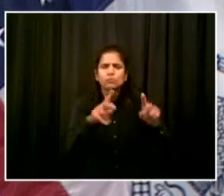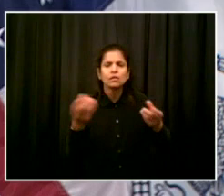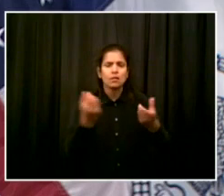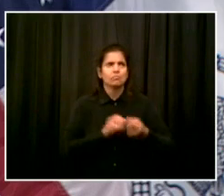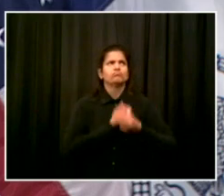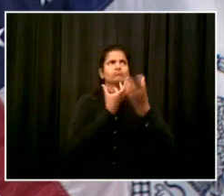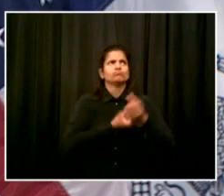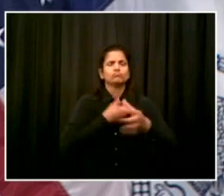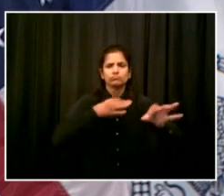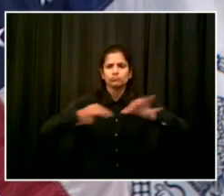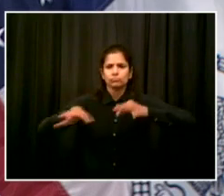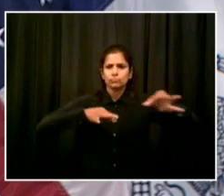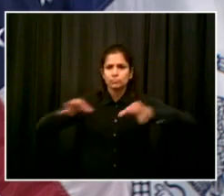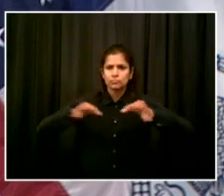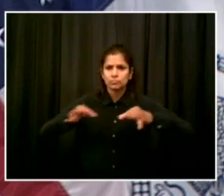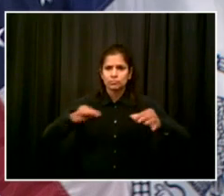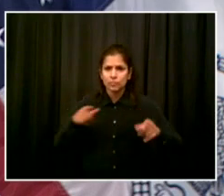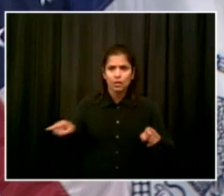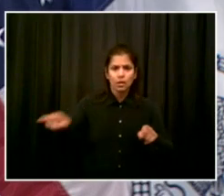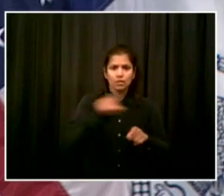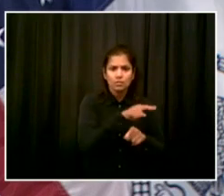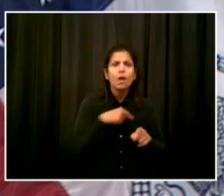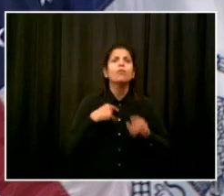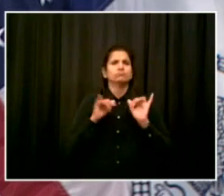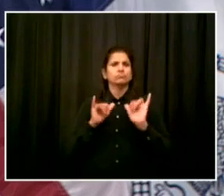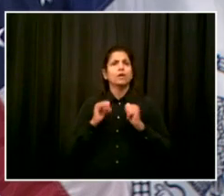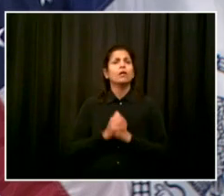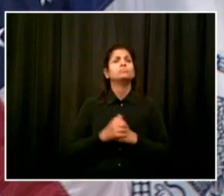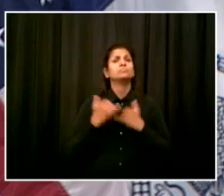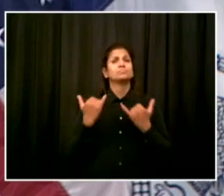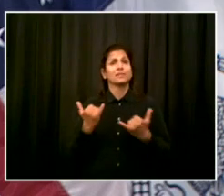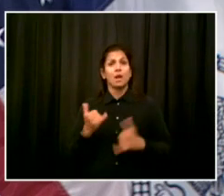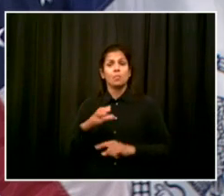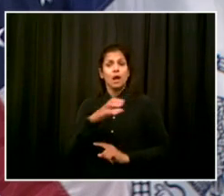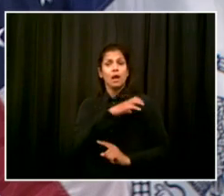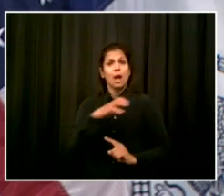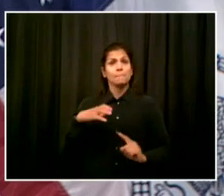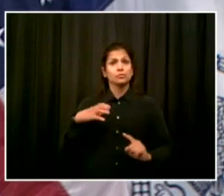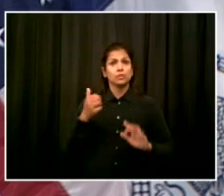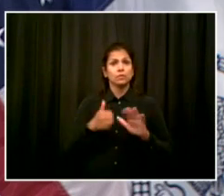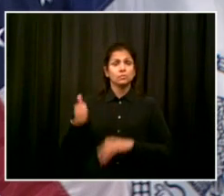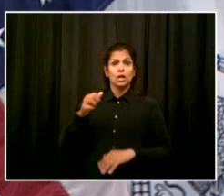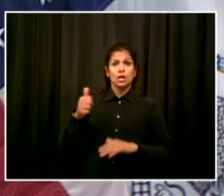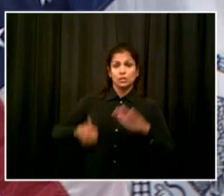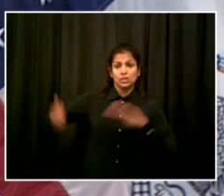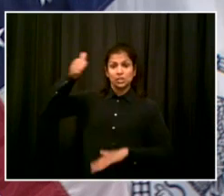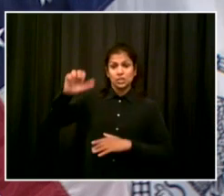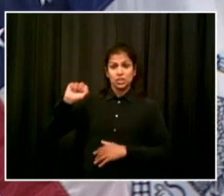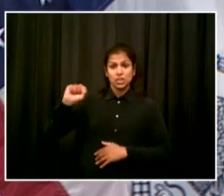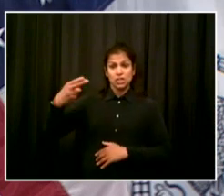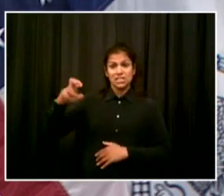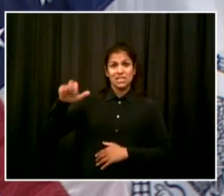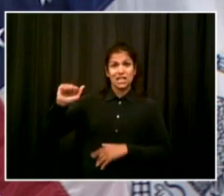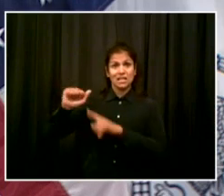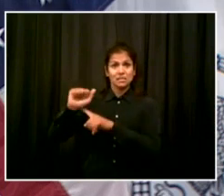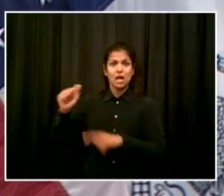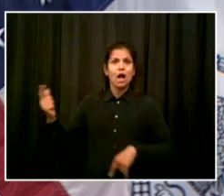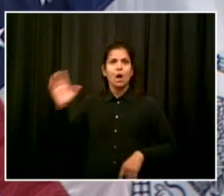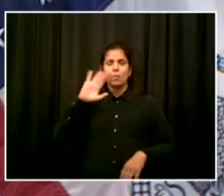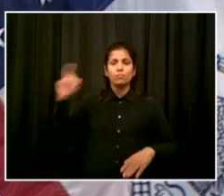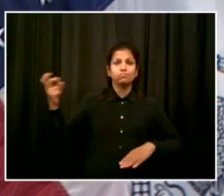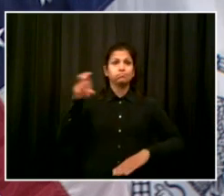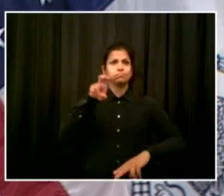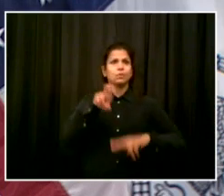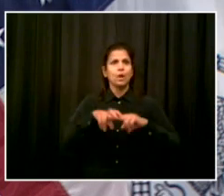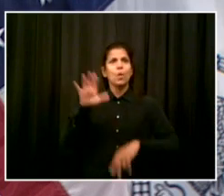working very hard, and we've had many, many conversations about the strategy to move forward and fight back this spate of gun